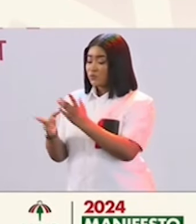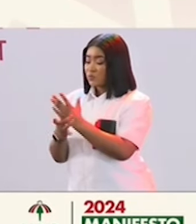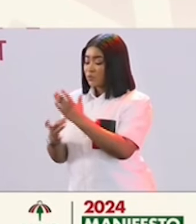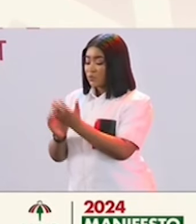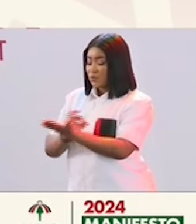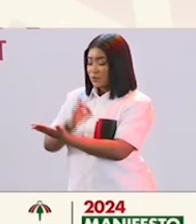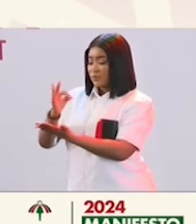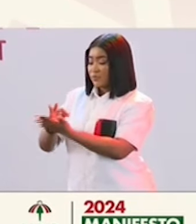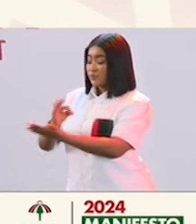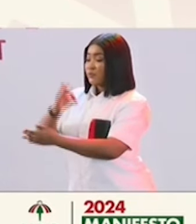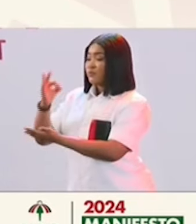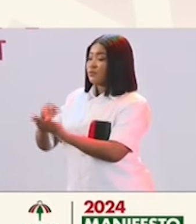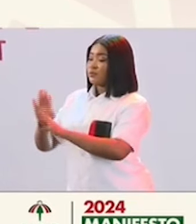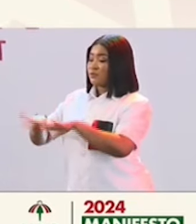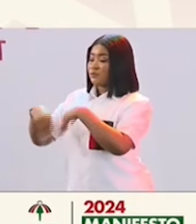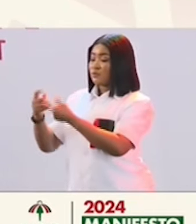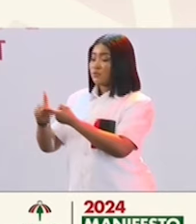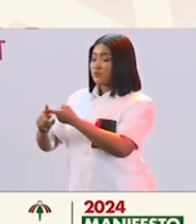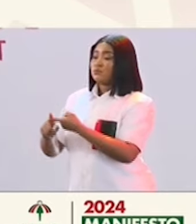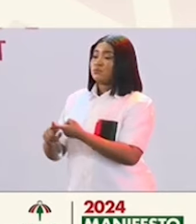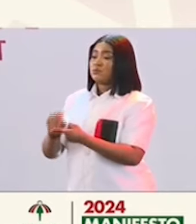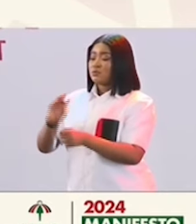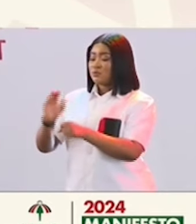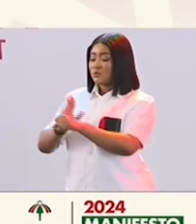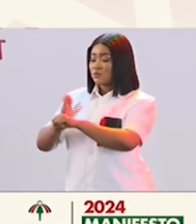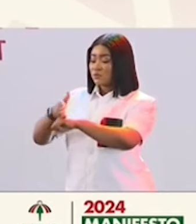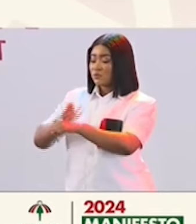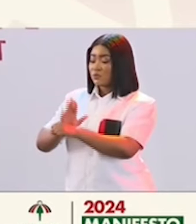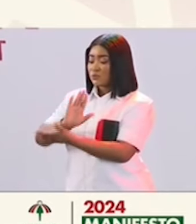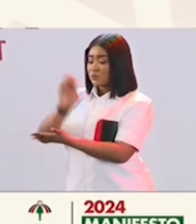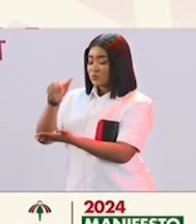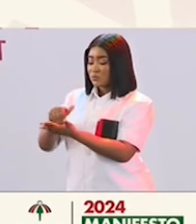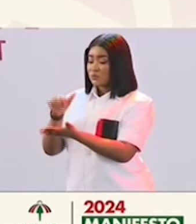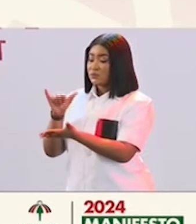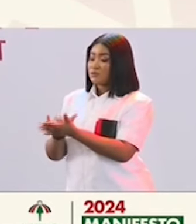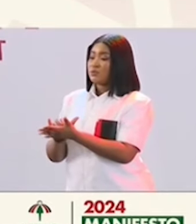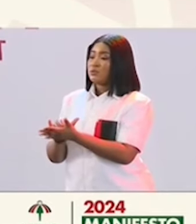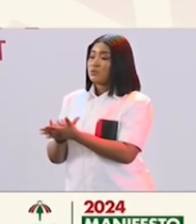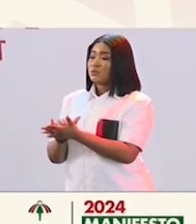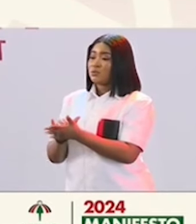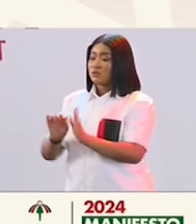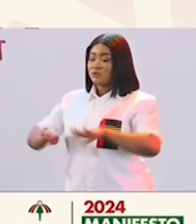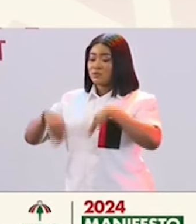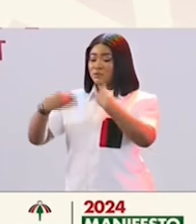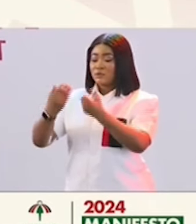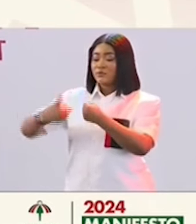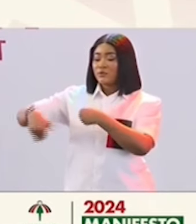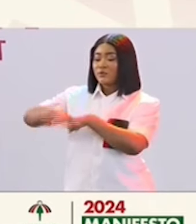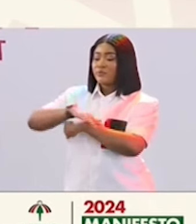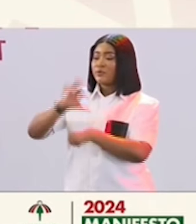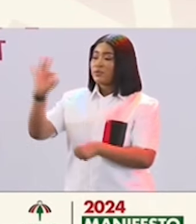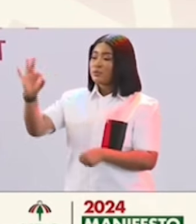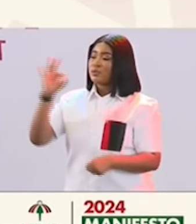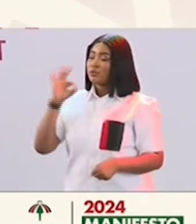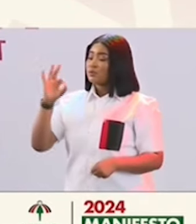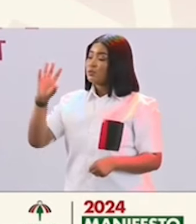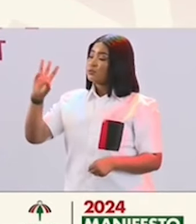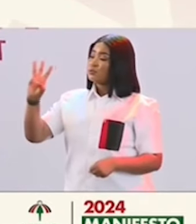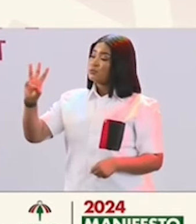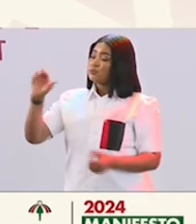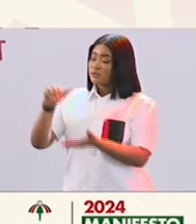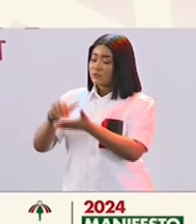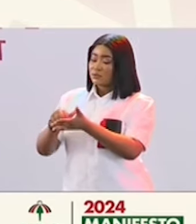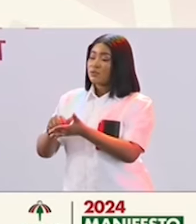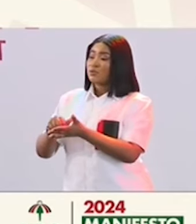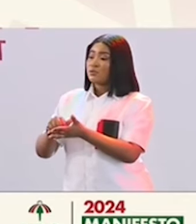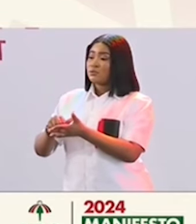inherited. Handed over to them a cocoa sector that was thriving and was producing at over 960,000 metric tons